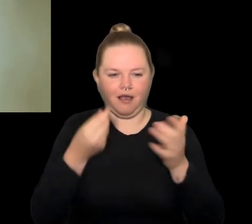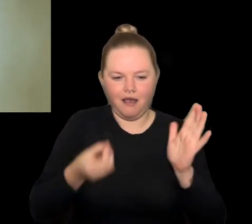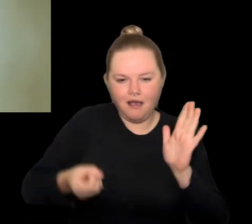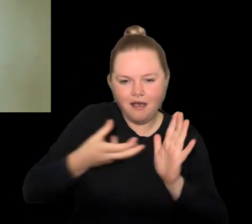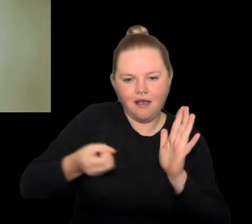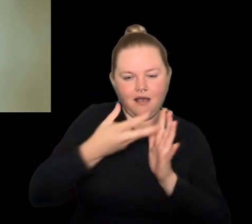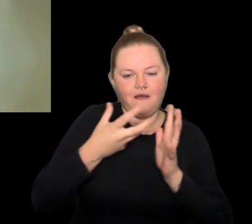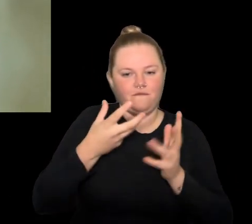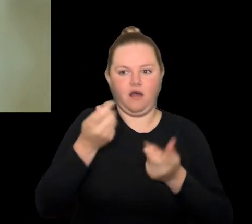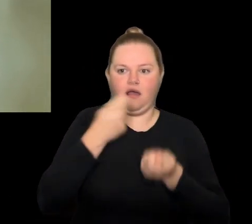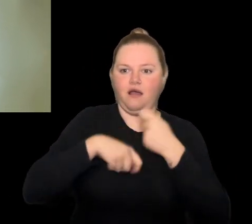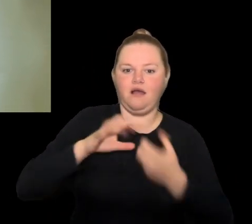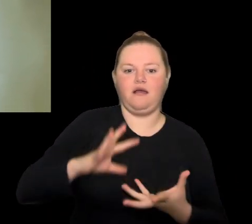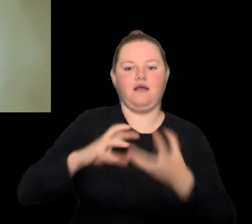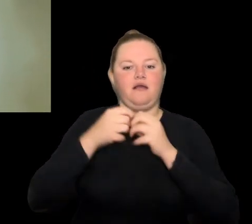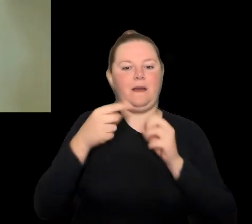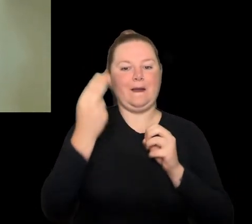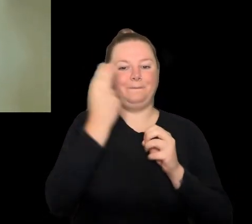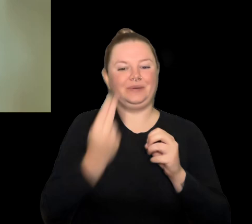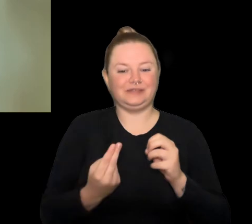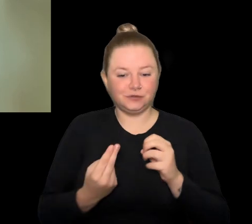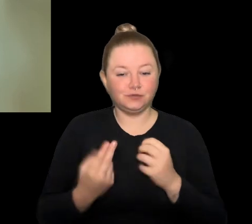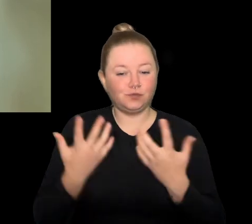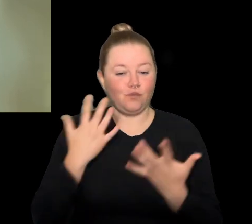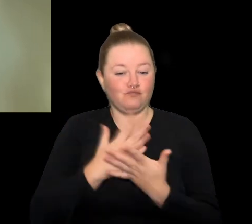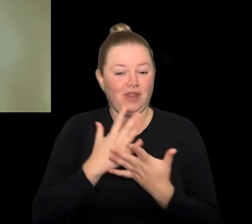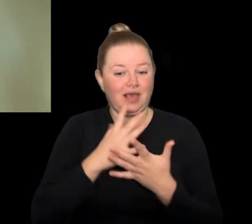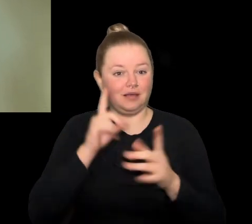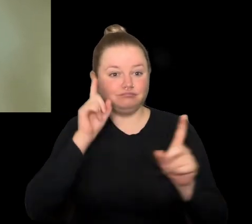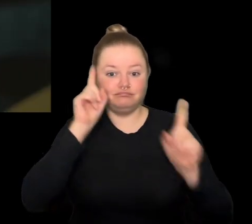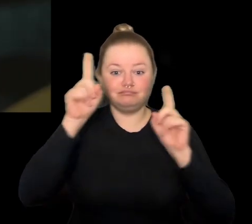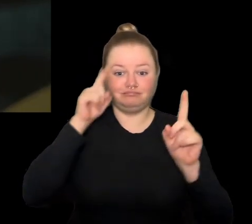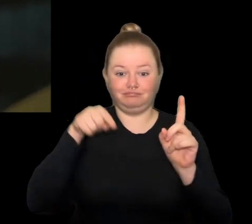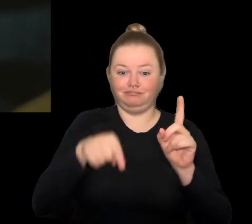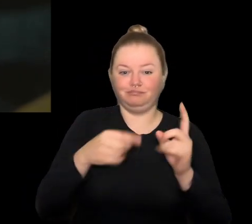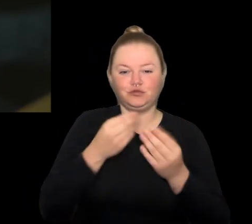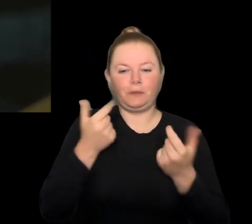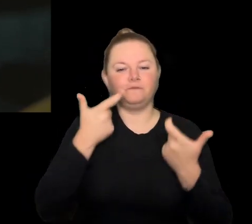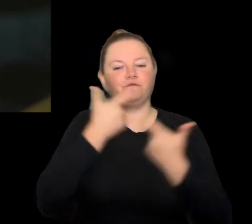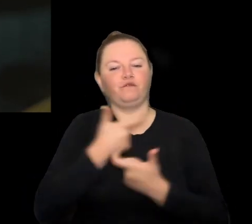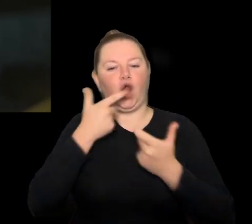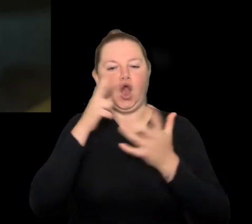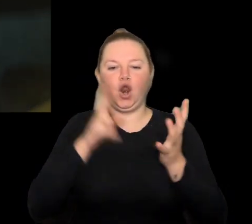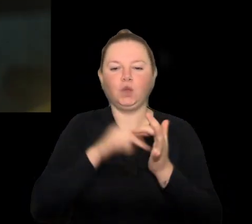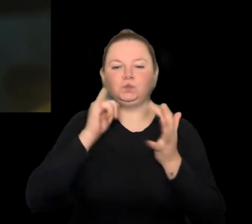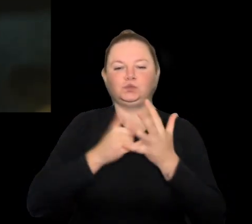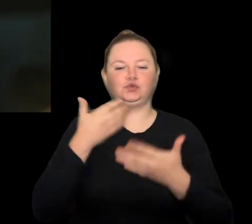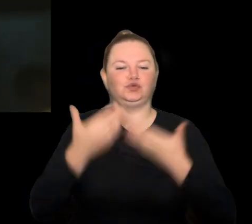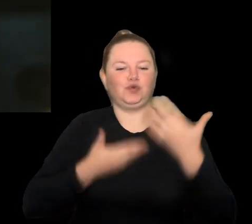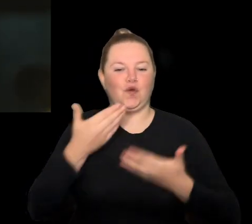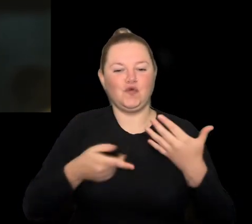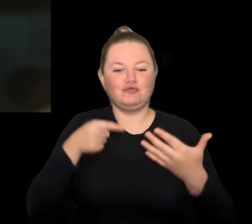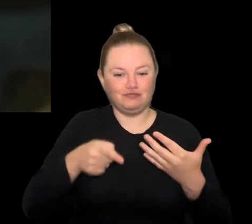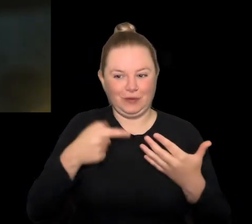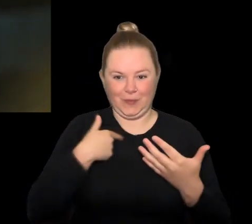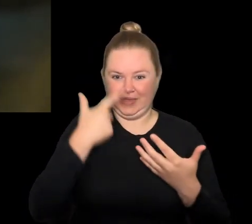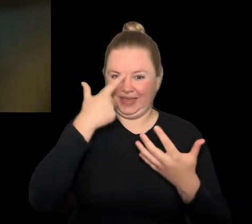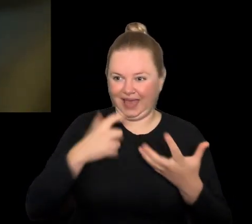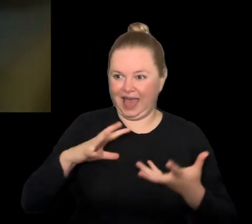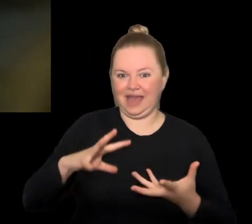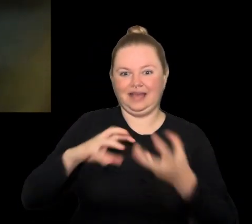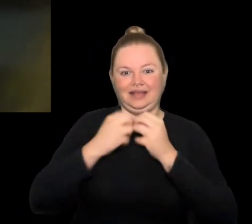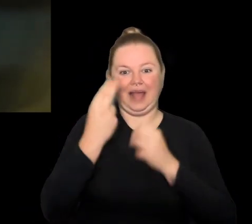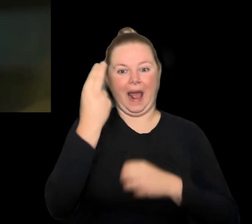input for the animation. So coming up with some kind of fun news stories that we could